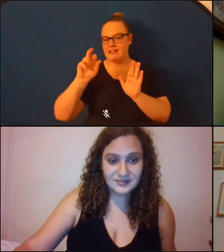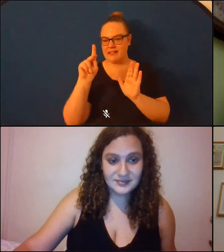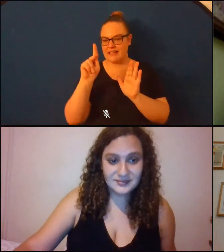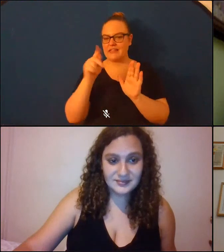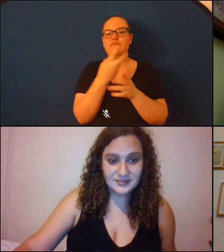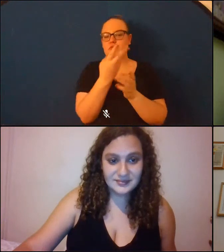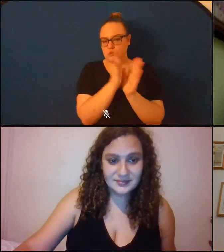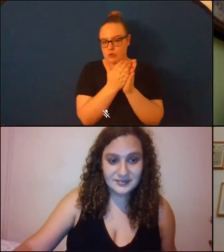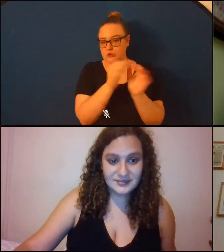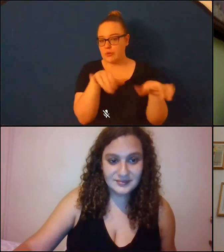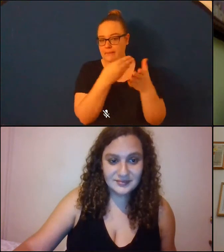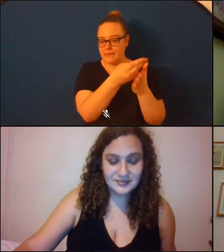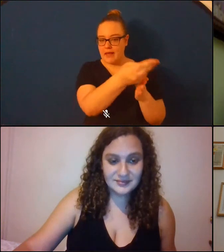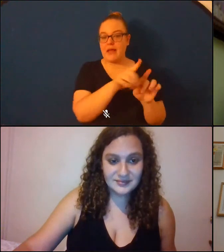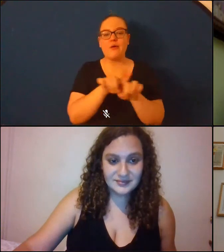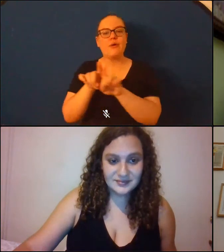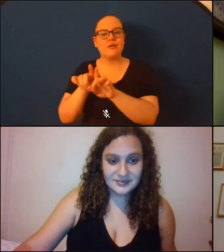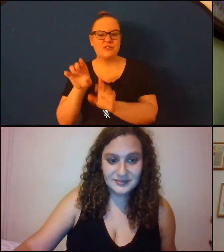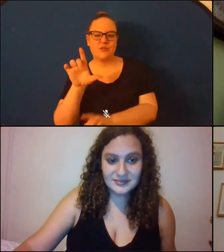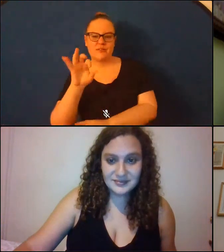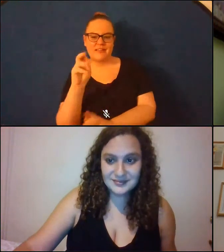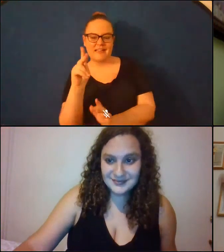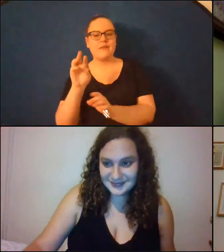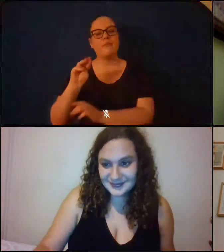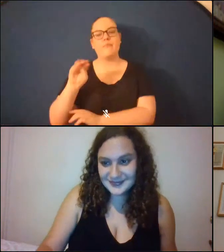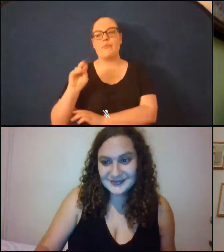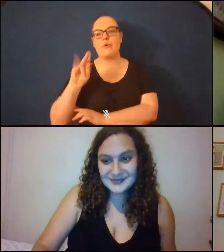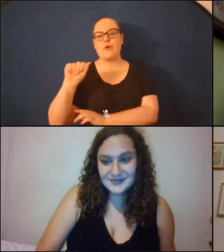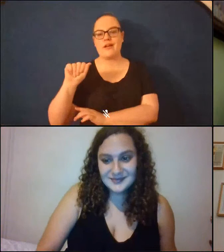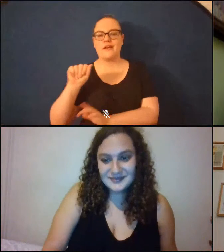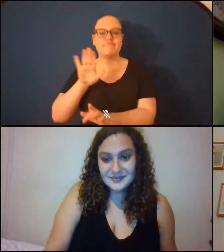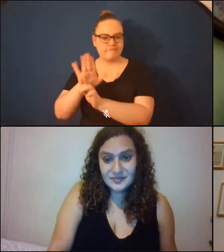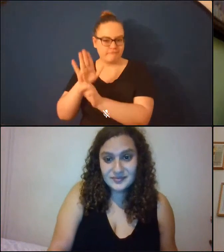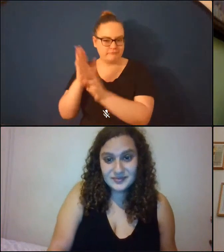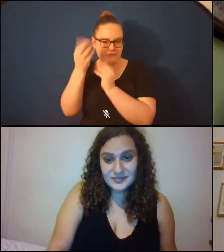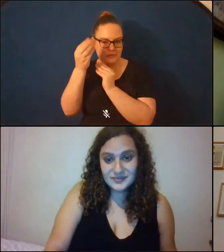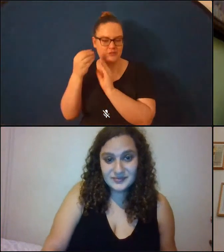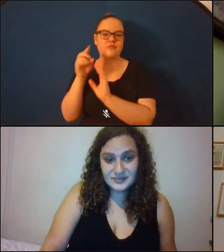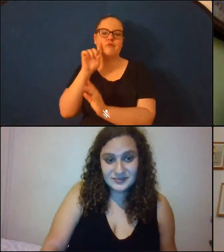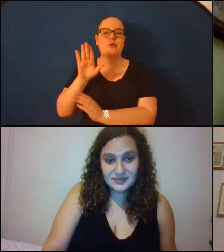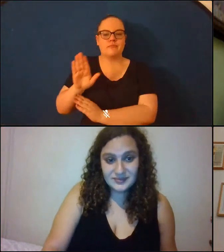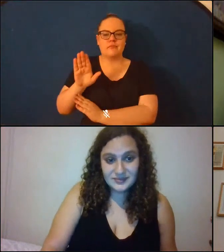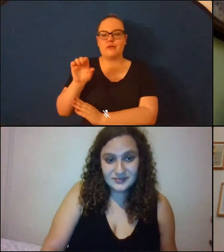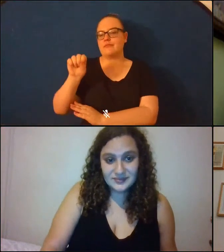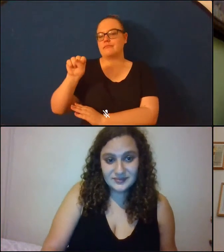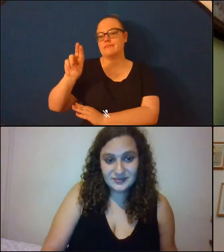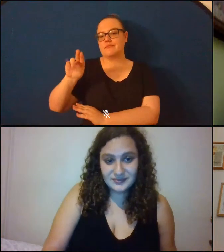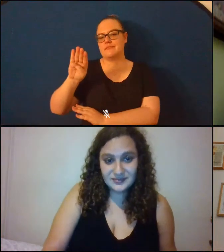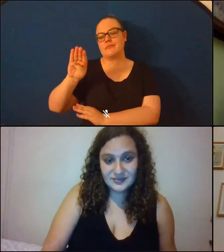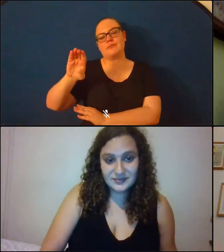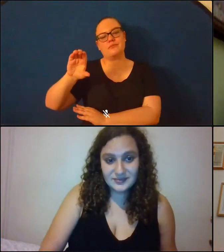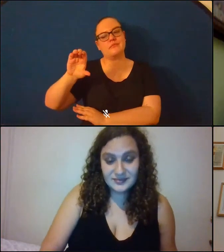Feminist Giant. So I may have spammed the chat a little, but there are multiple links. And then also, thank you, Mona, and thank